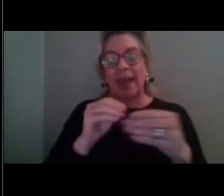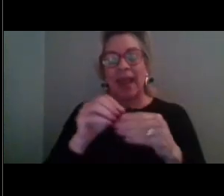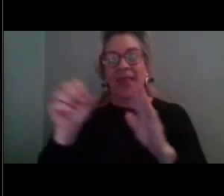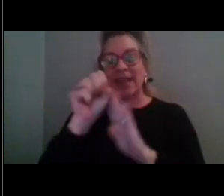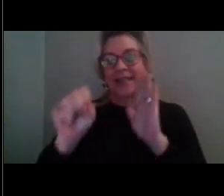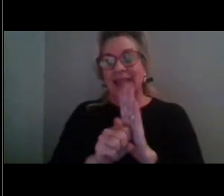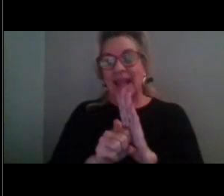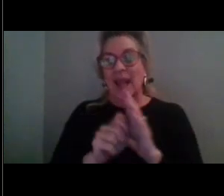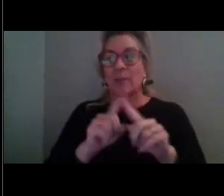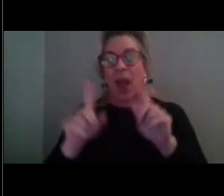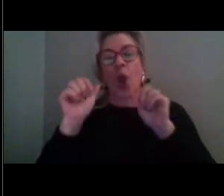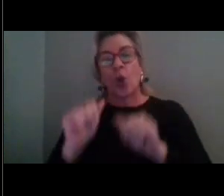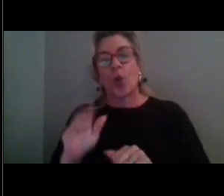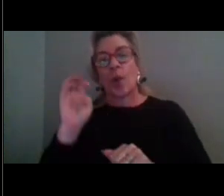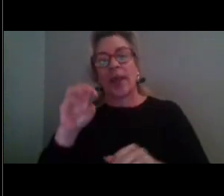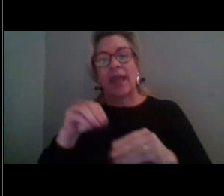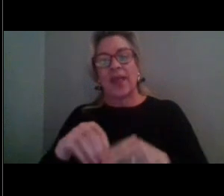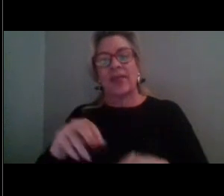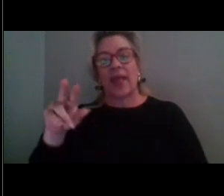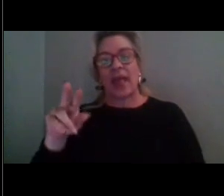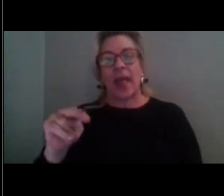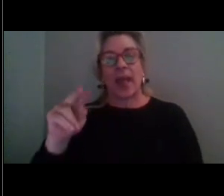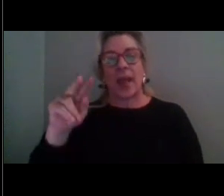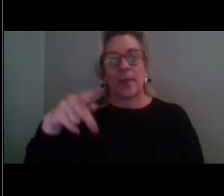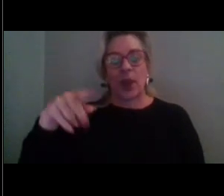be recommended in the MPO component.